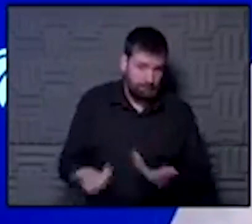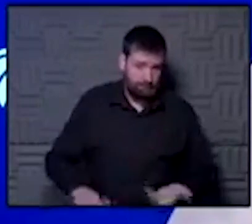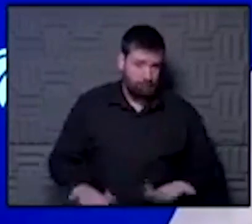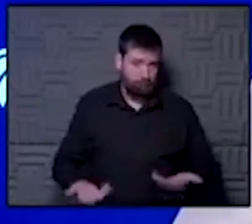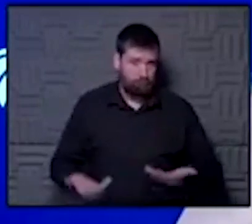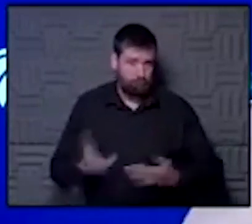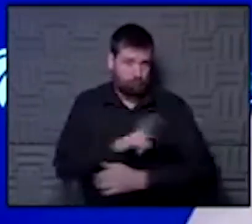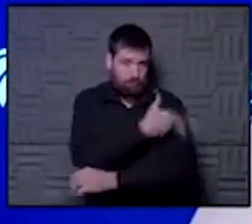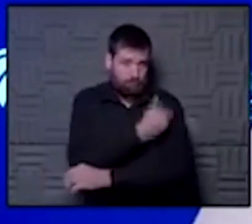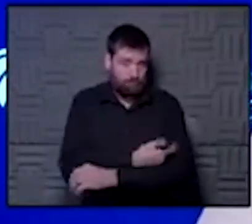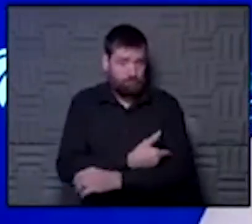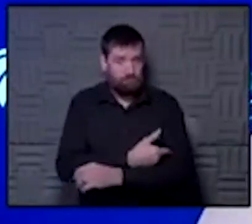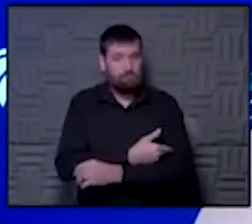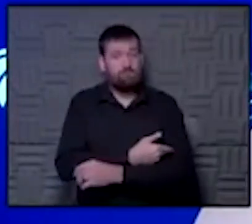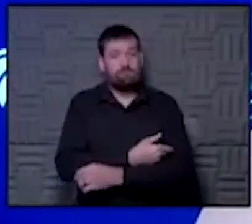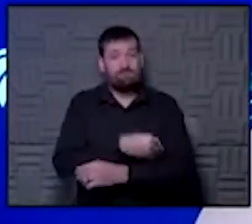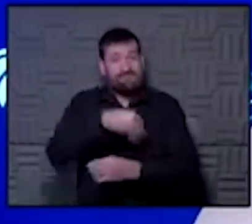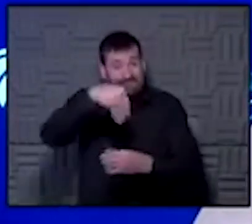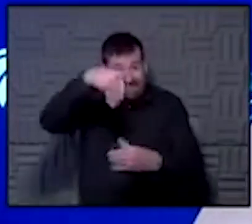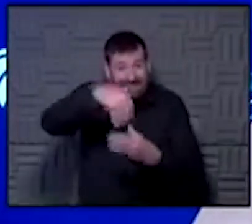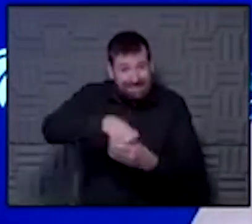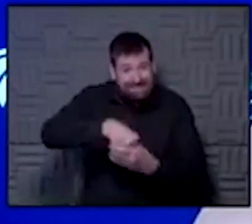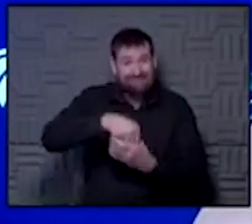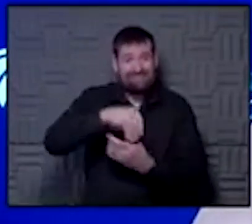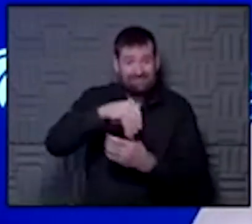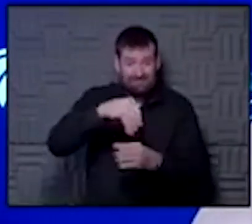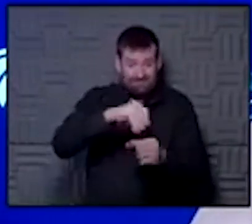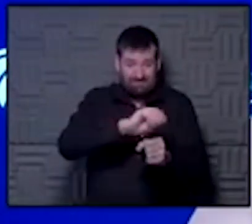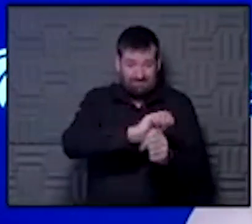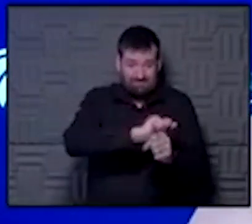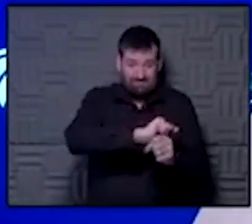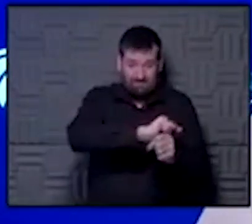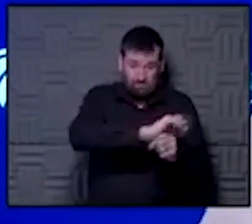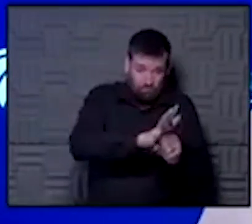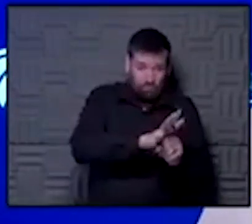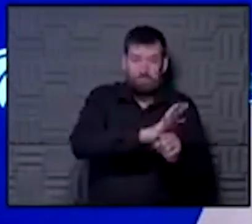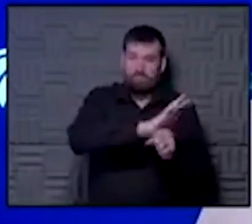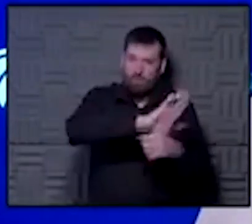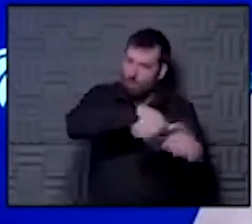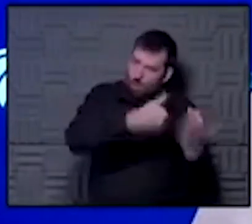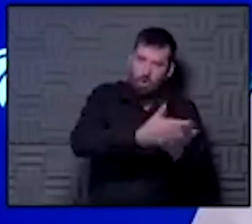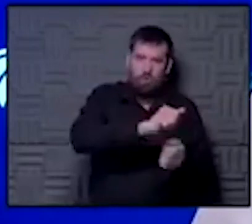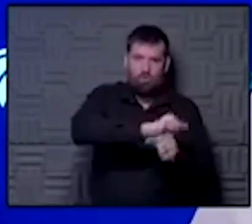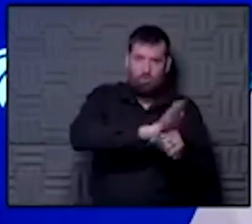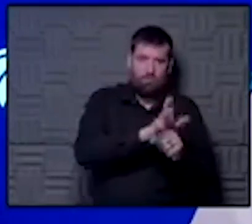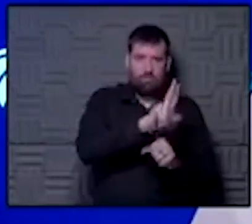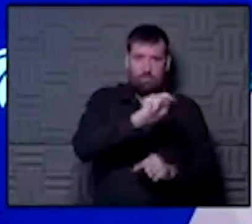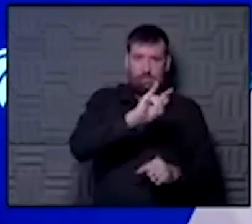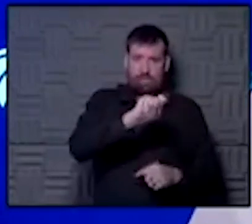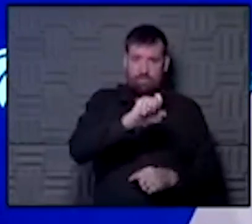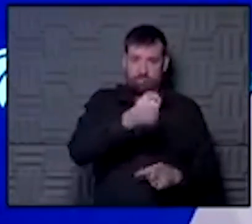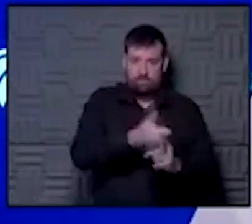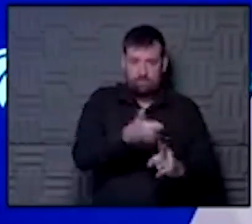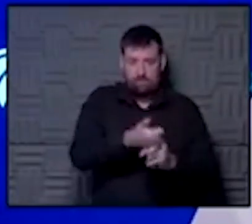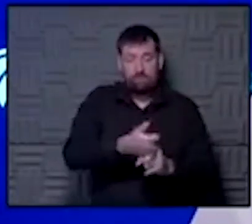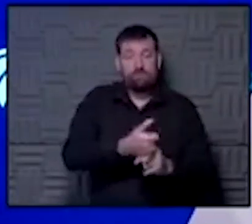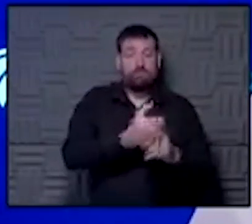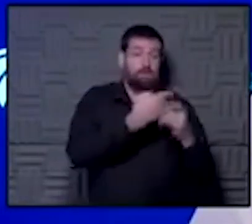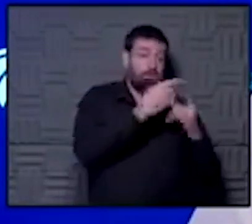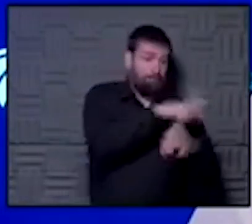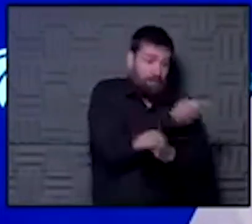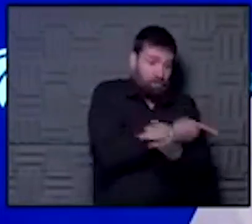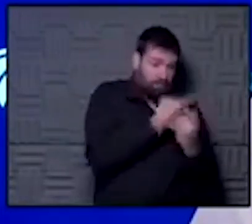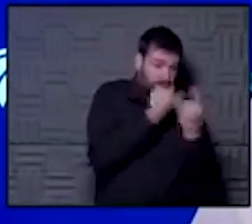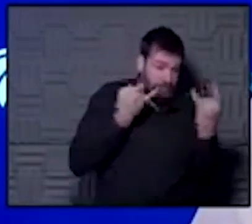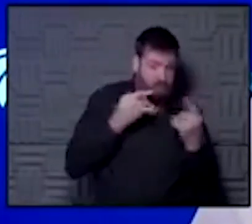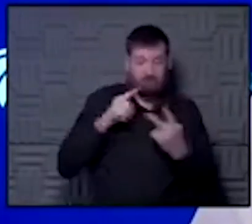work in the hospital work in our patient care areas that are all COVID, that those teams, when the patients wear a mask